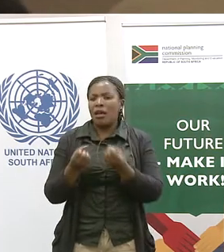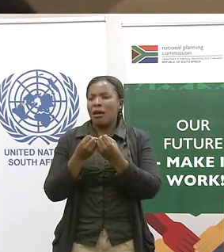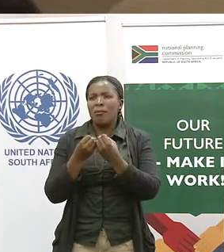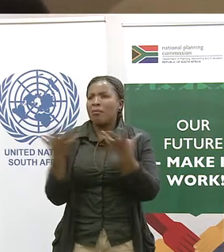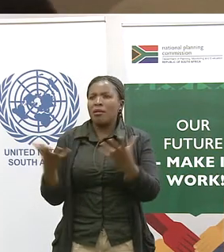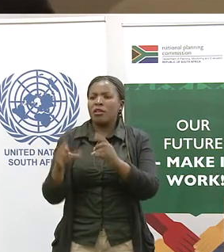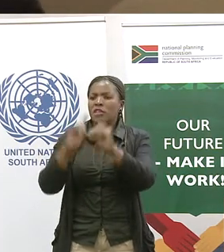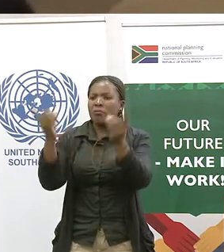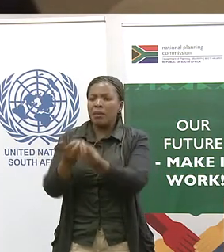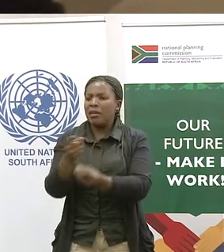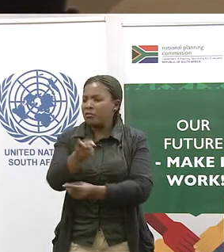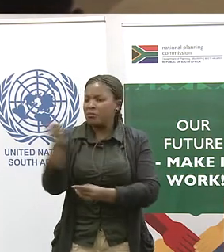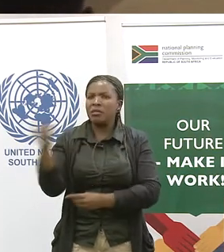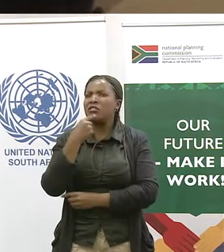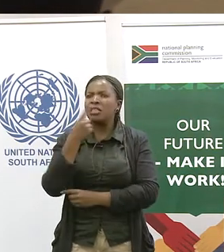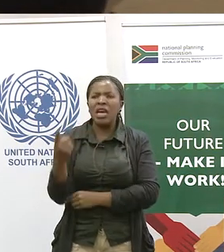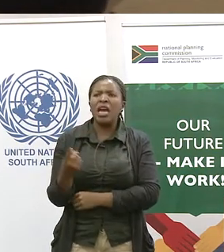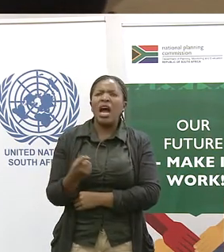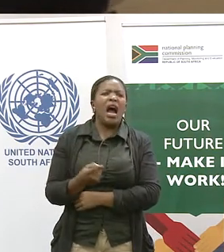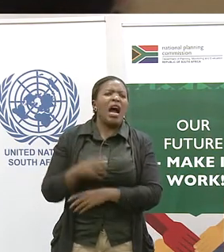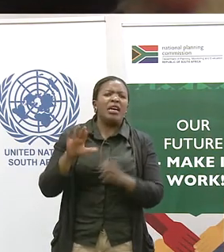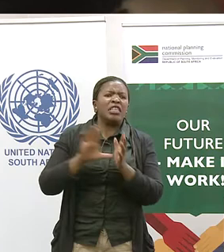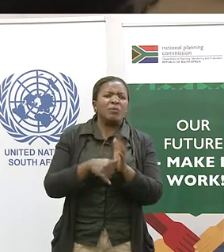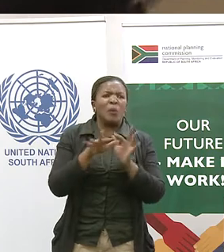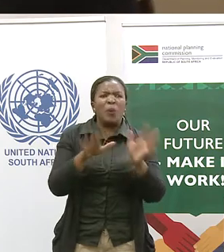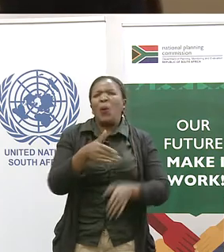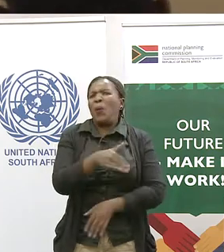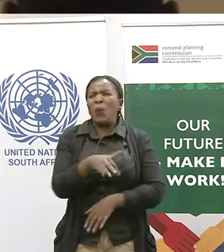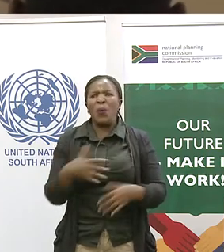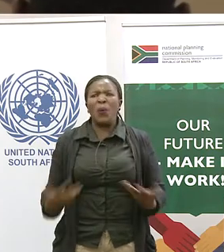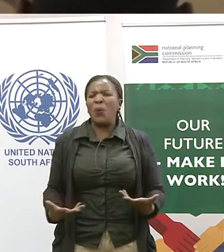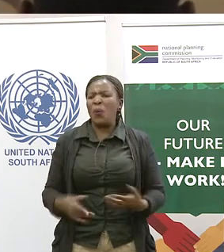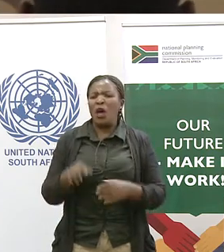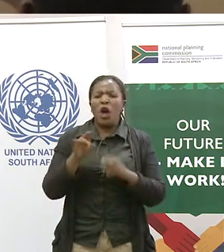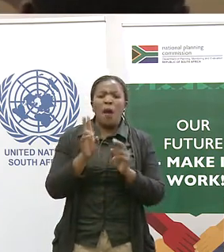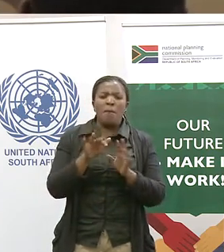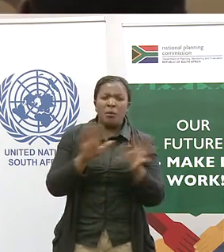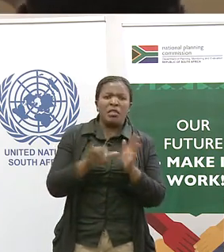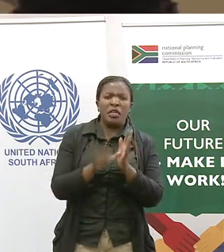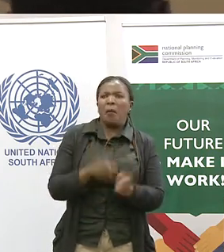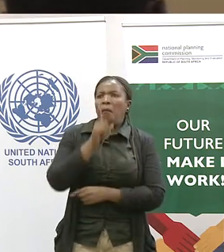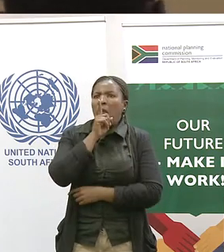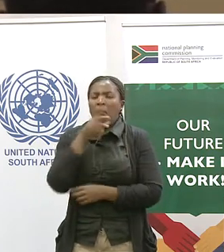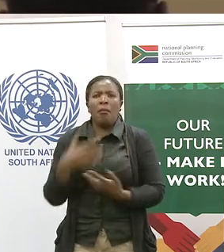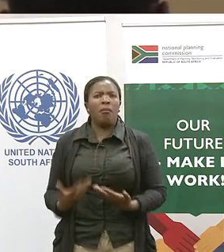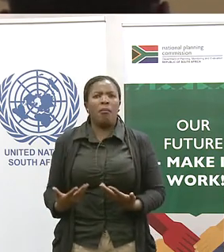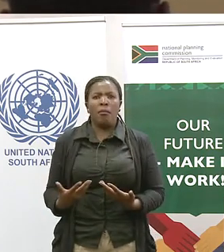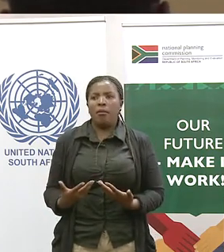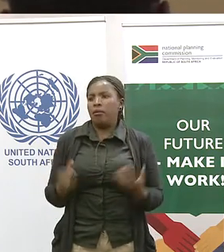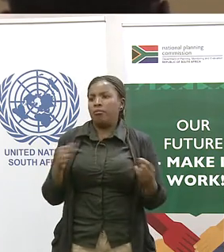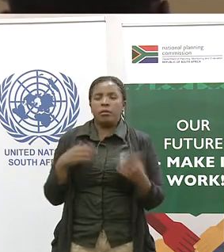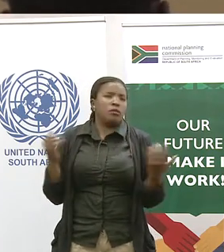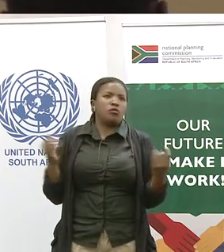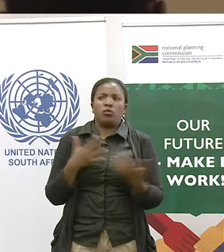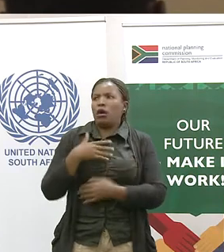them, they don't disclose, and the list goes on. I just want your reflection, not that you are present today.